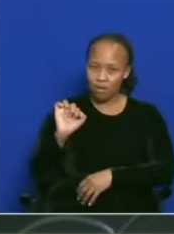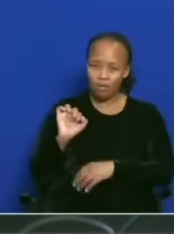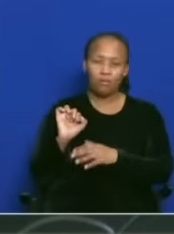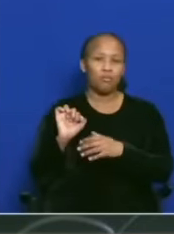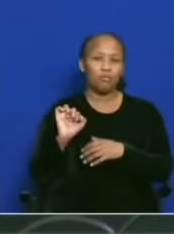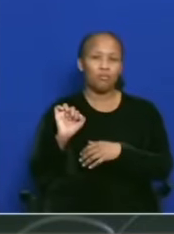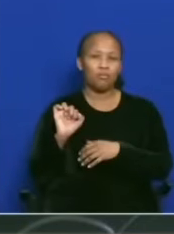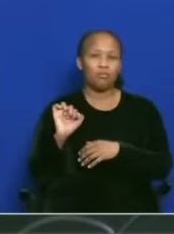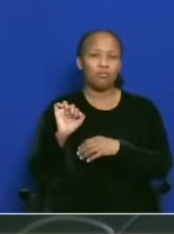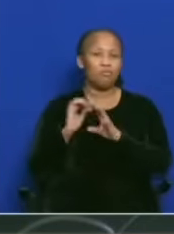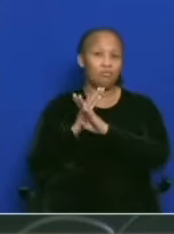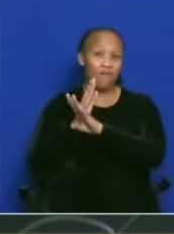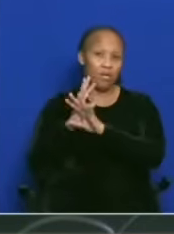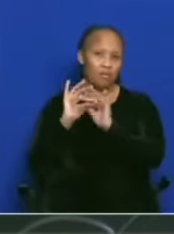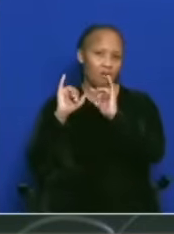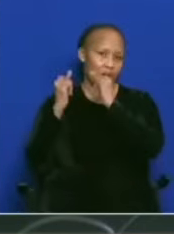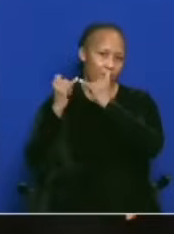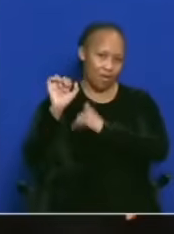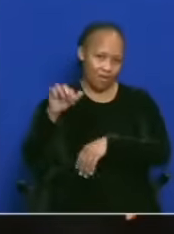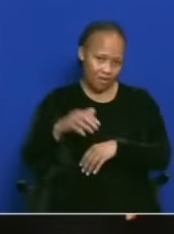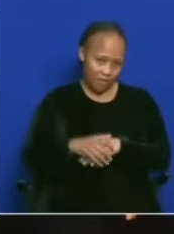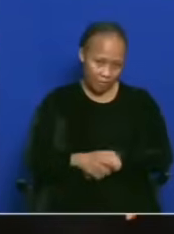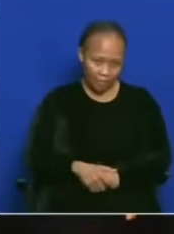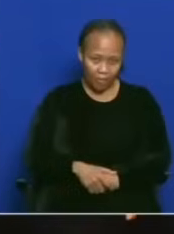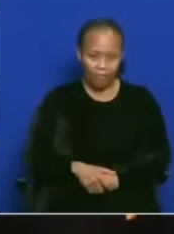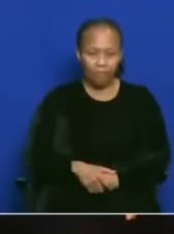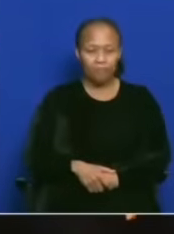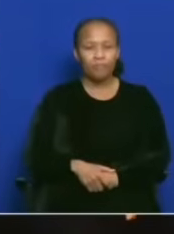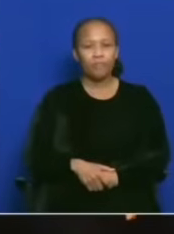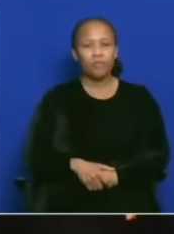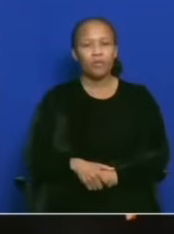company. Those are the four that